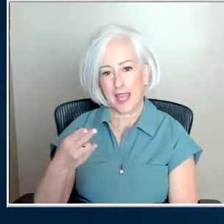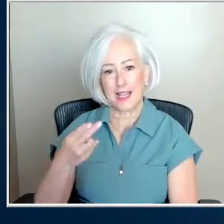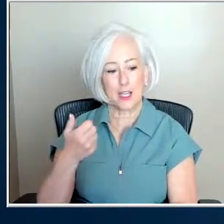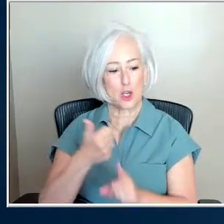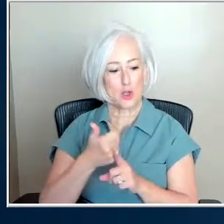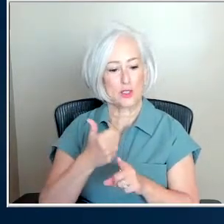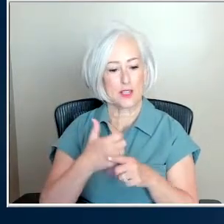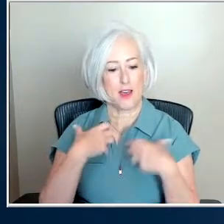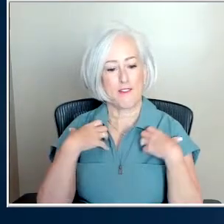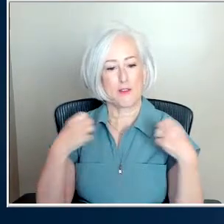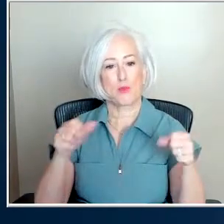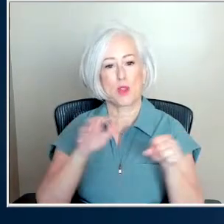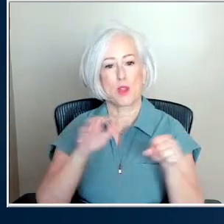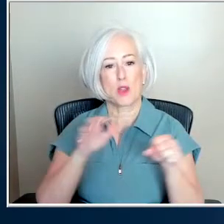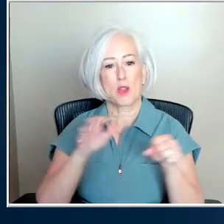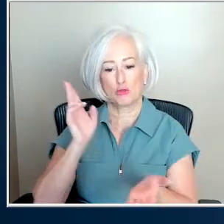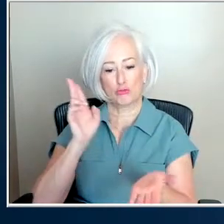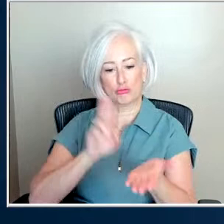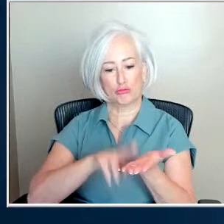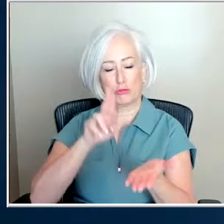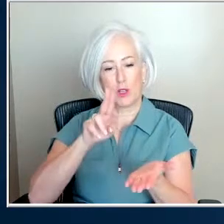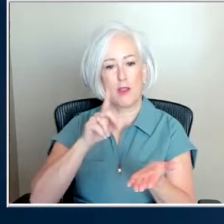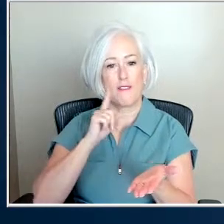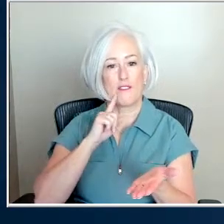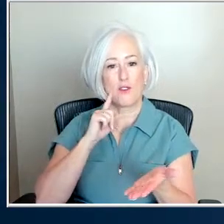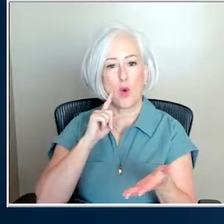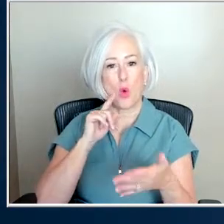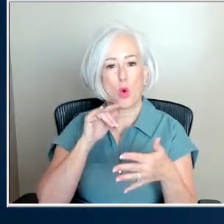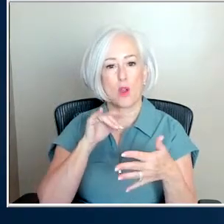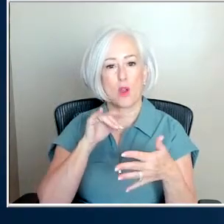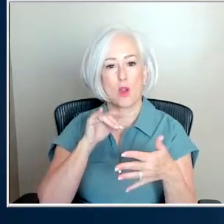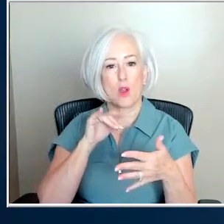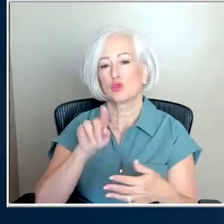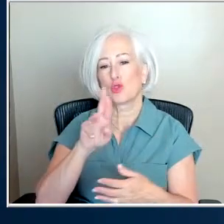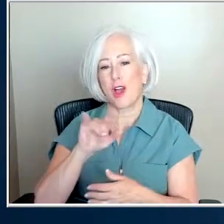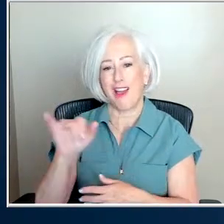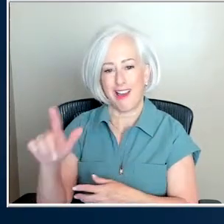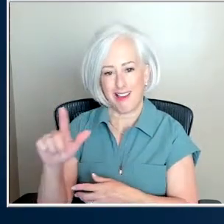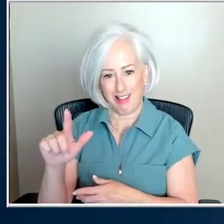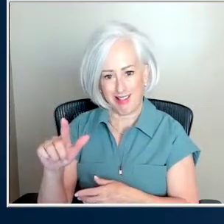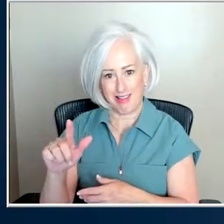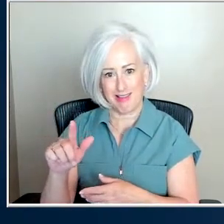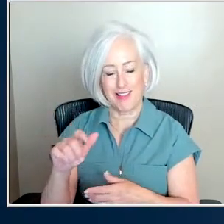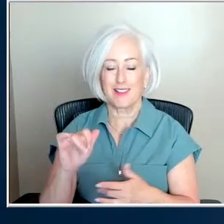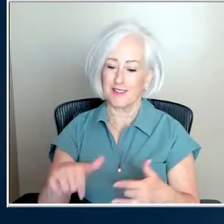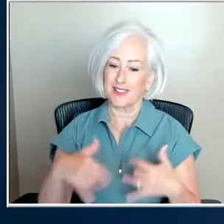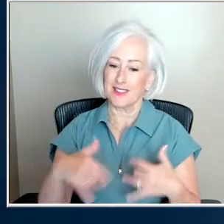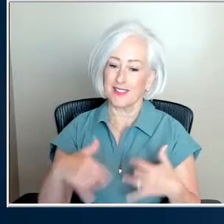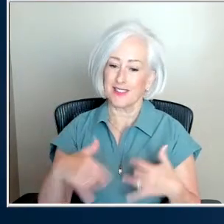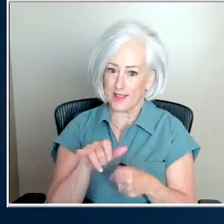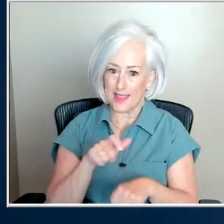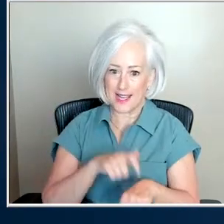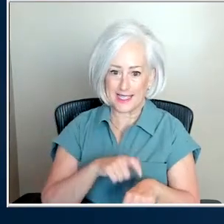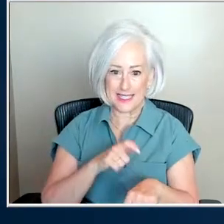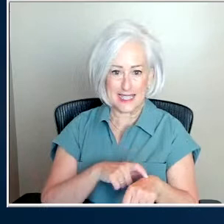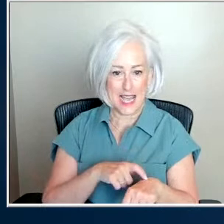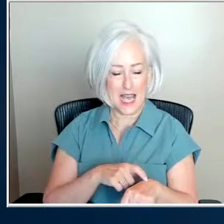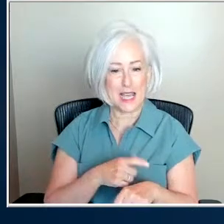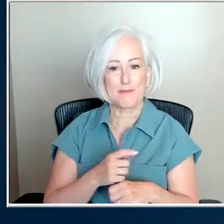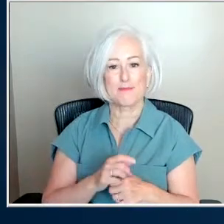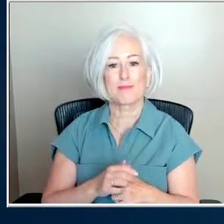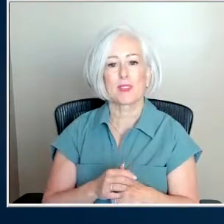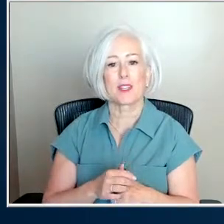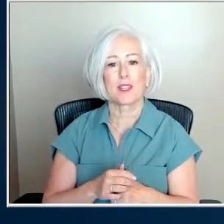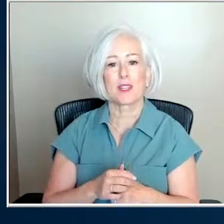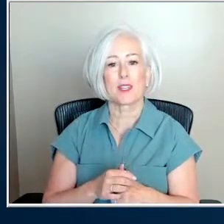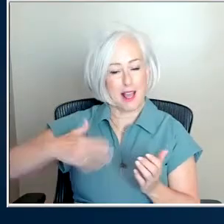And that was a very brave move for when with so many moving parts at the time. I know she was not eventually enrolled in that study,